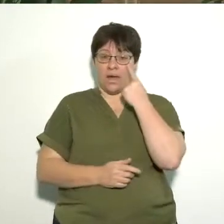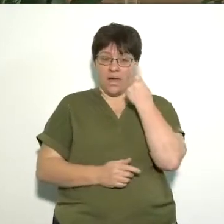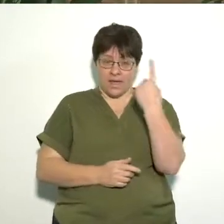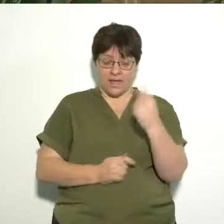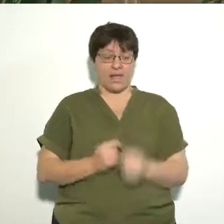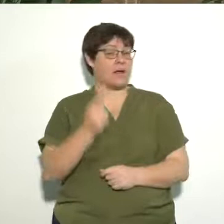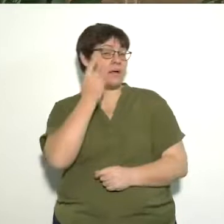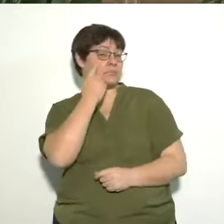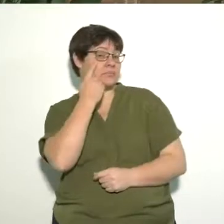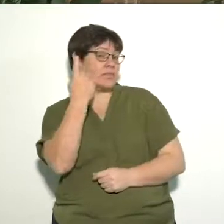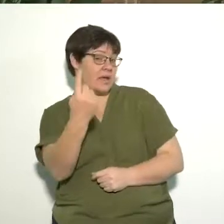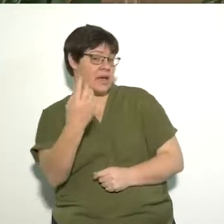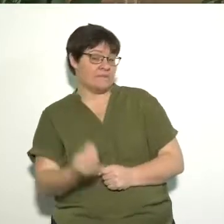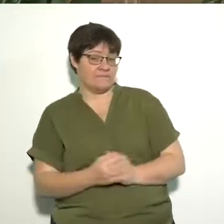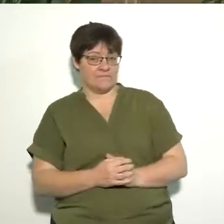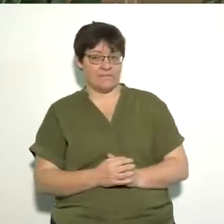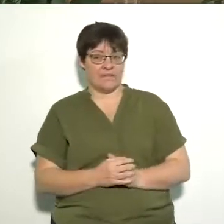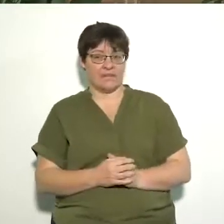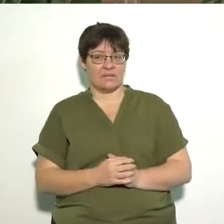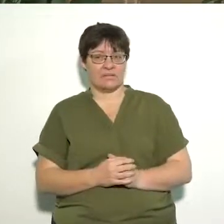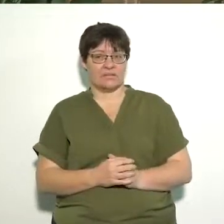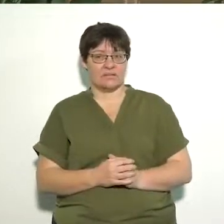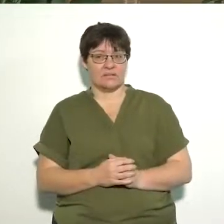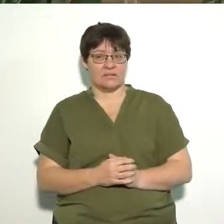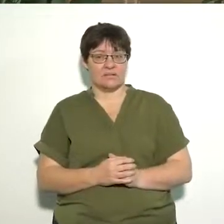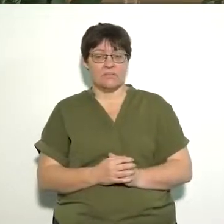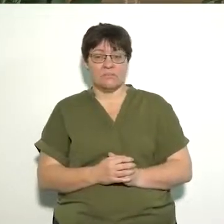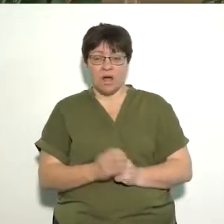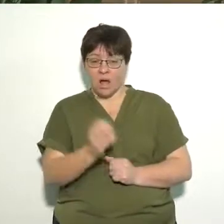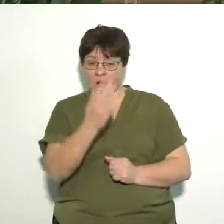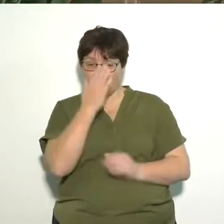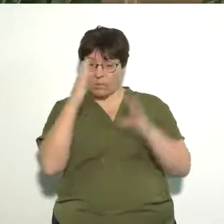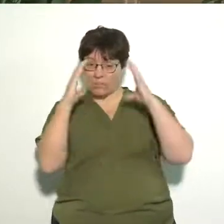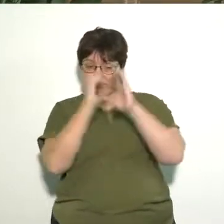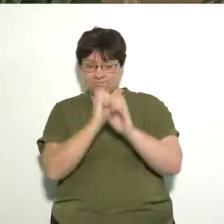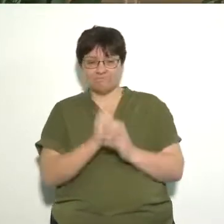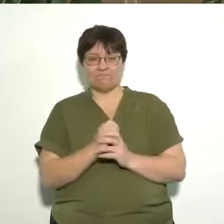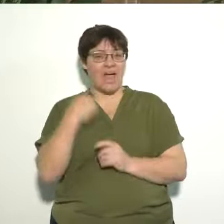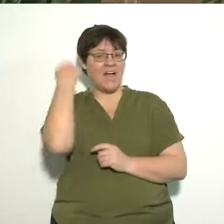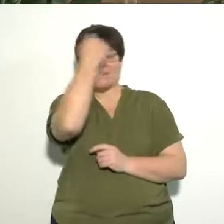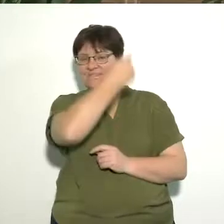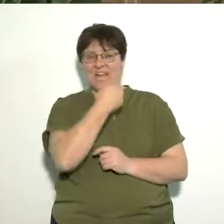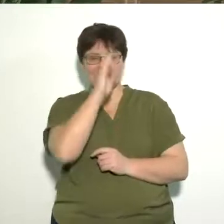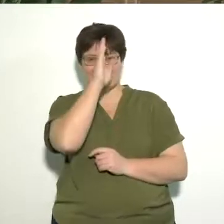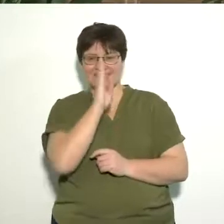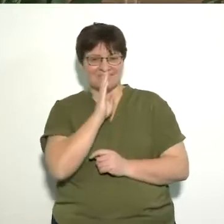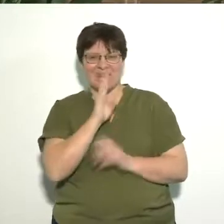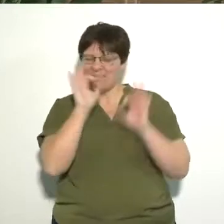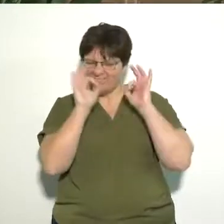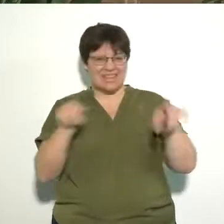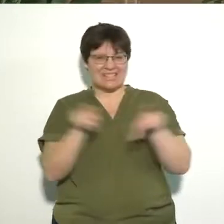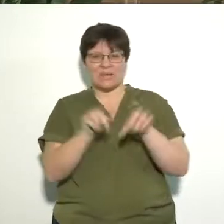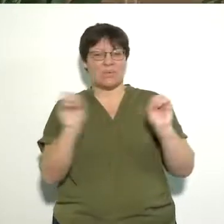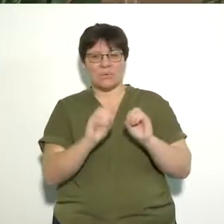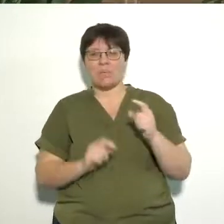on the right-hand side, I have an eye on the left-hand side. But if I have a closer look at my face, you will notice that my face is asymmetrical because